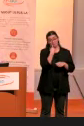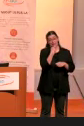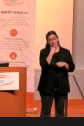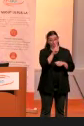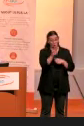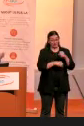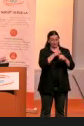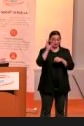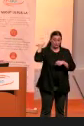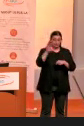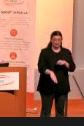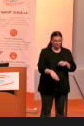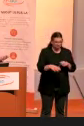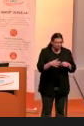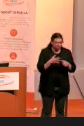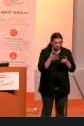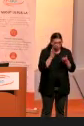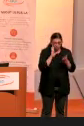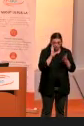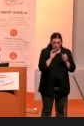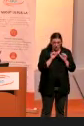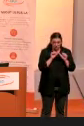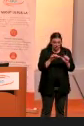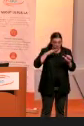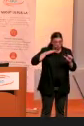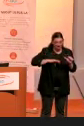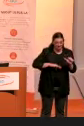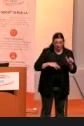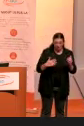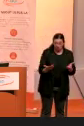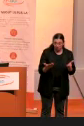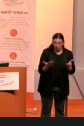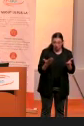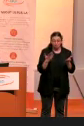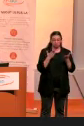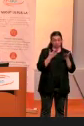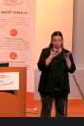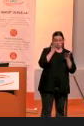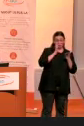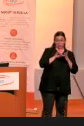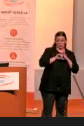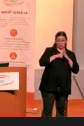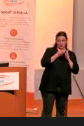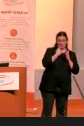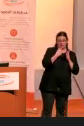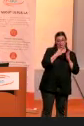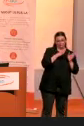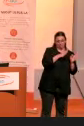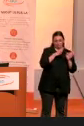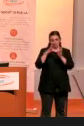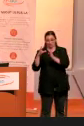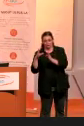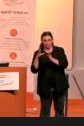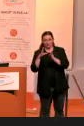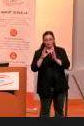same benefit if your disease is quiet as it was right at the start? So if anyone is interested, we're participating in